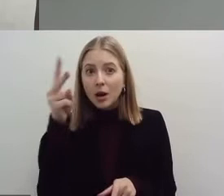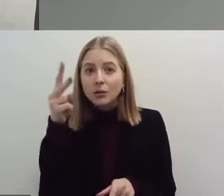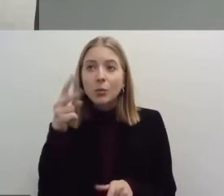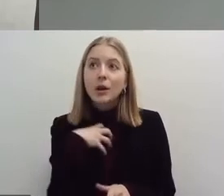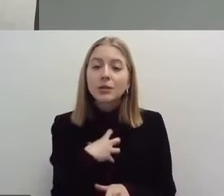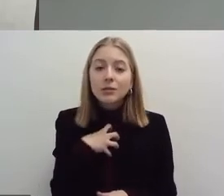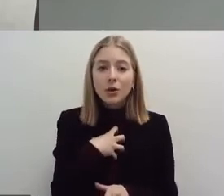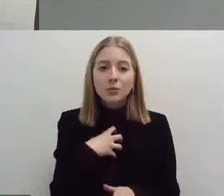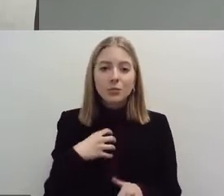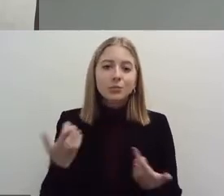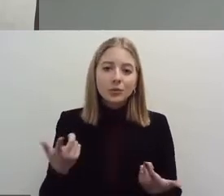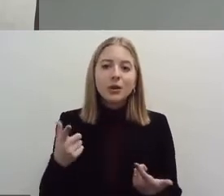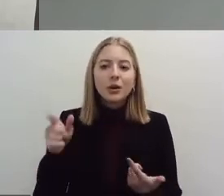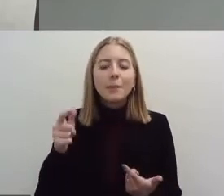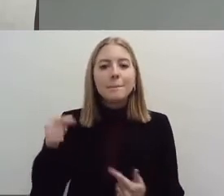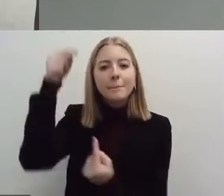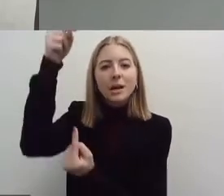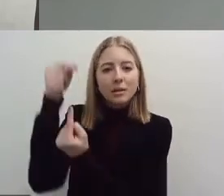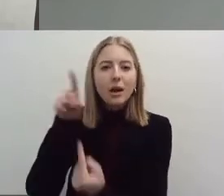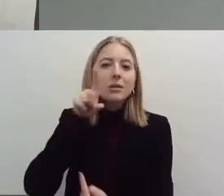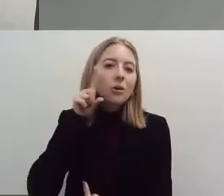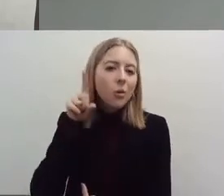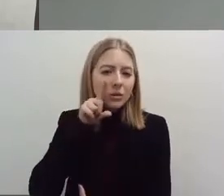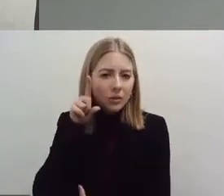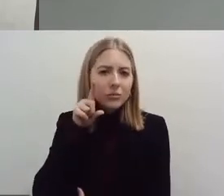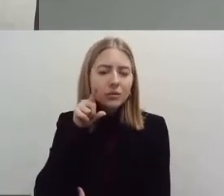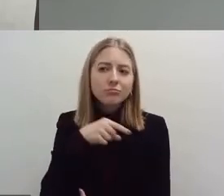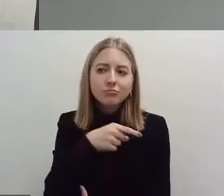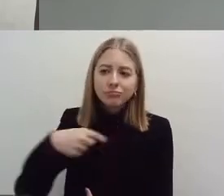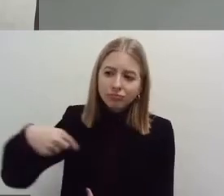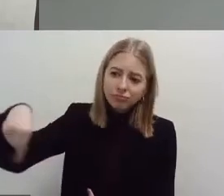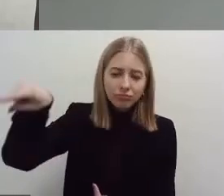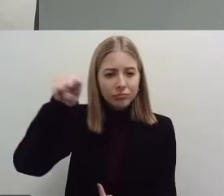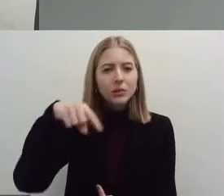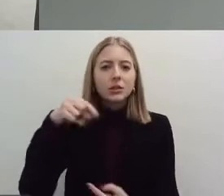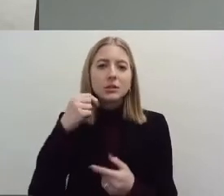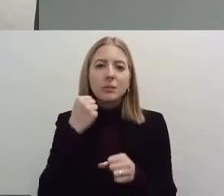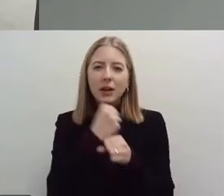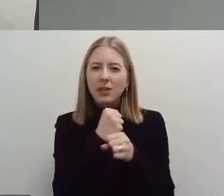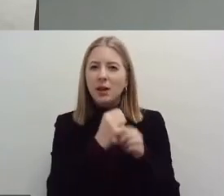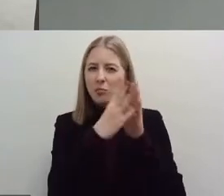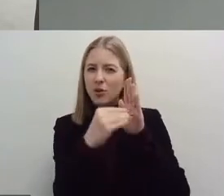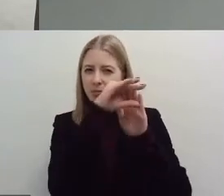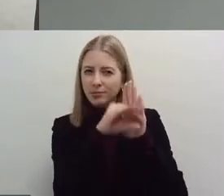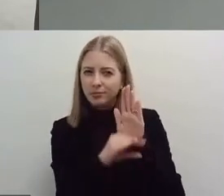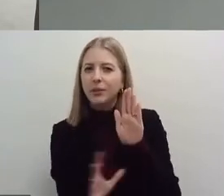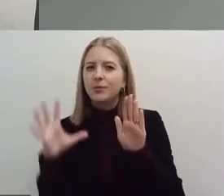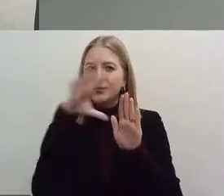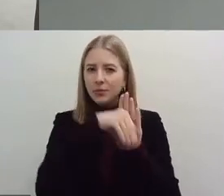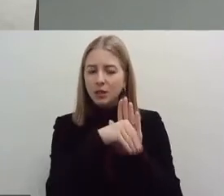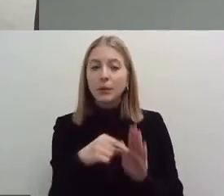in the center of the agenda, and that we can actually follow up on that. I think this last thing was something that was mentioned by many speakers, and is something that I